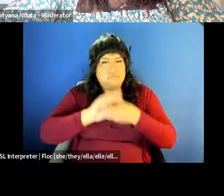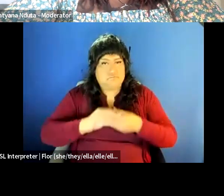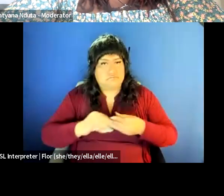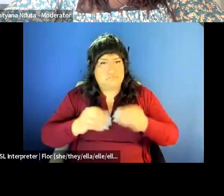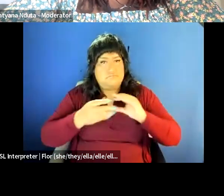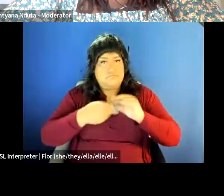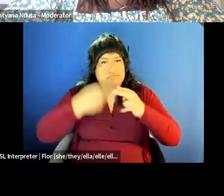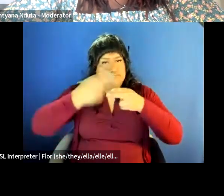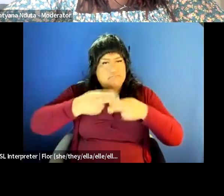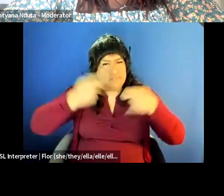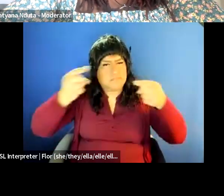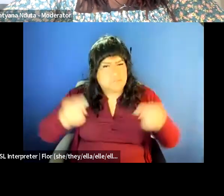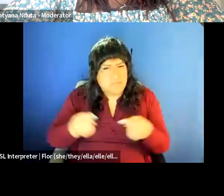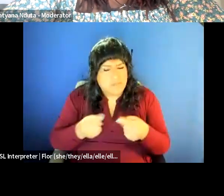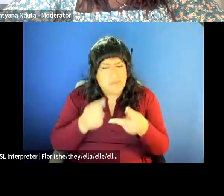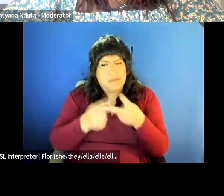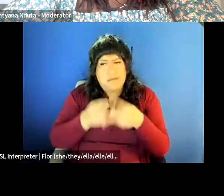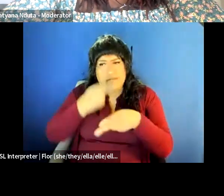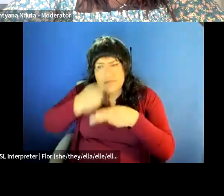the trauma,